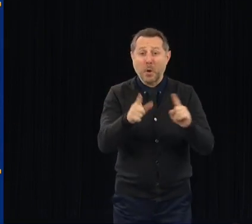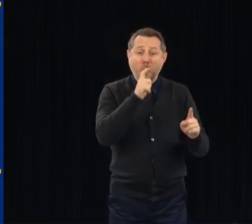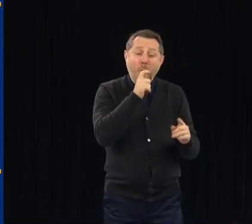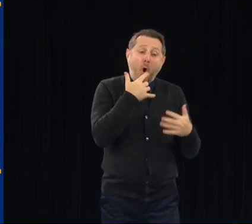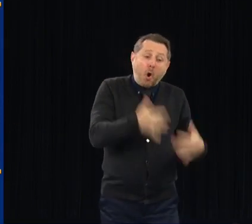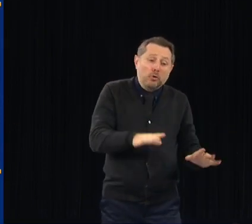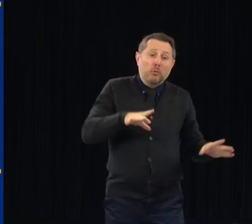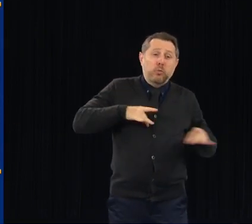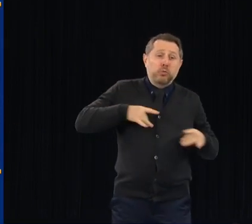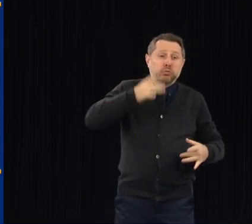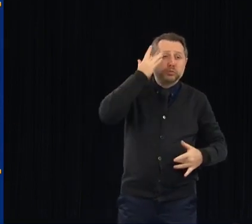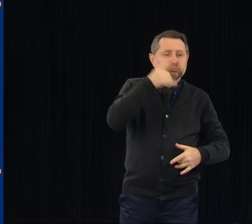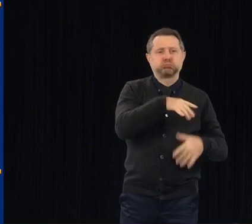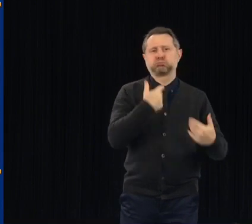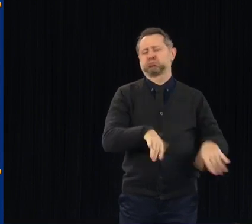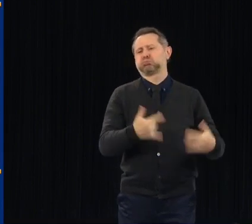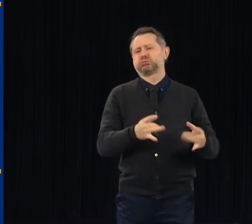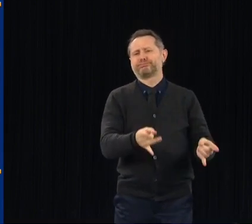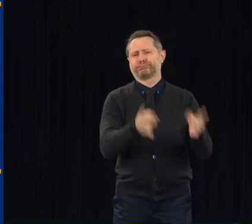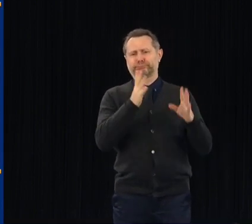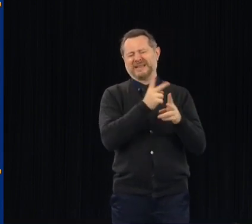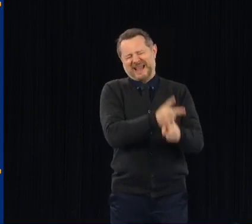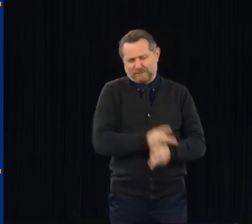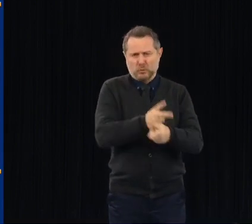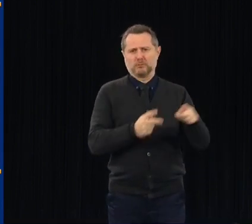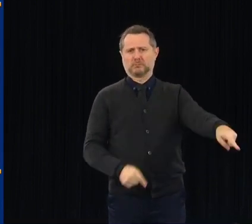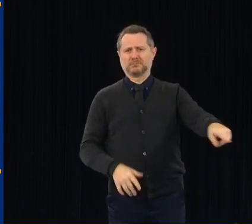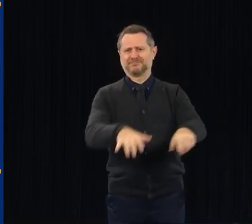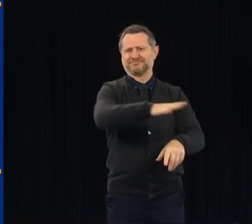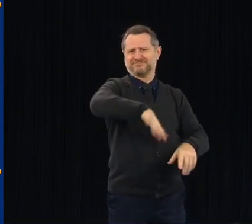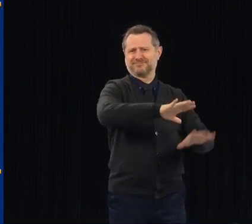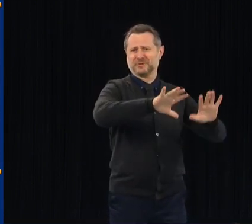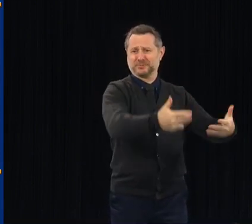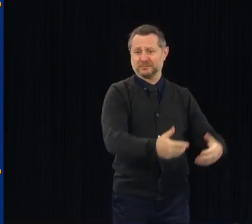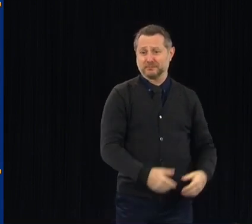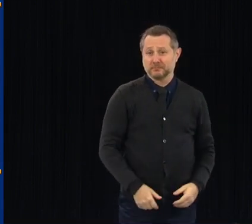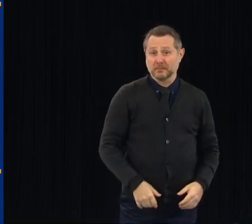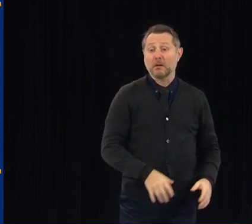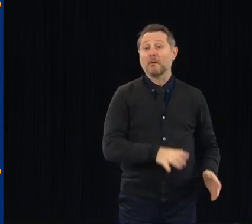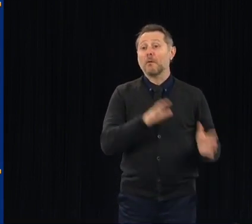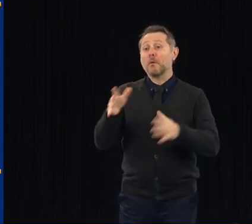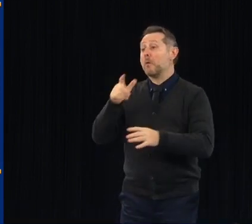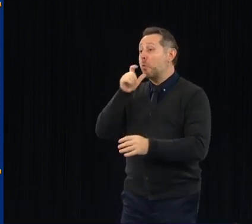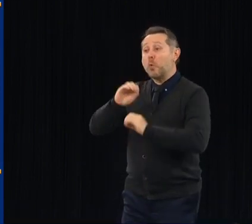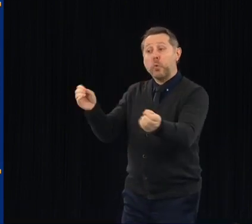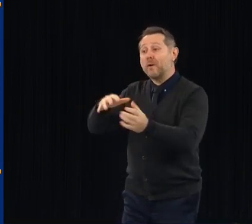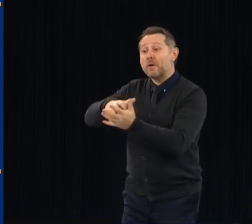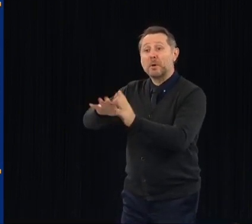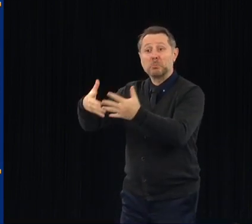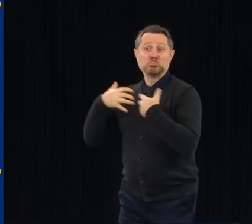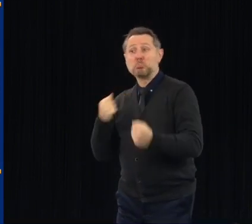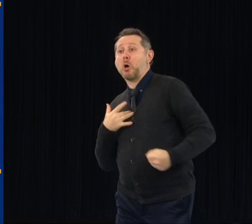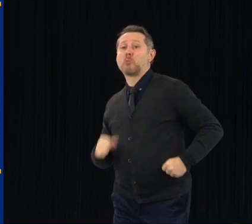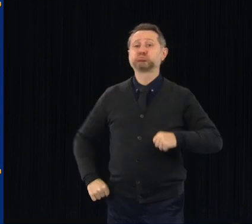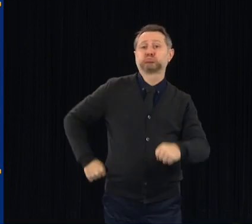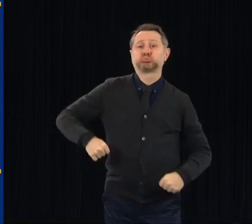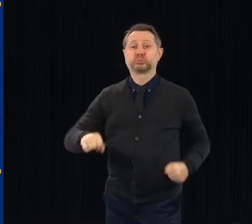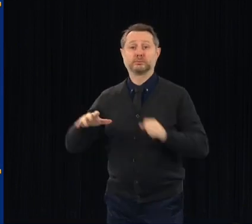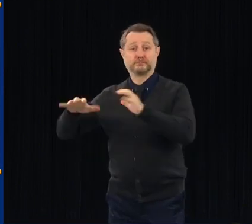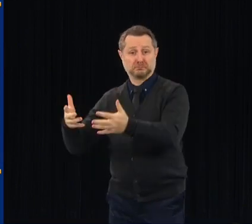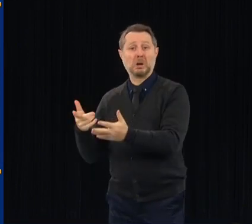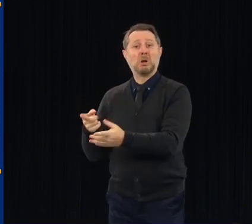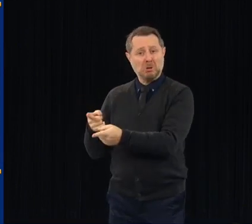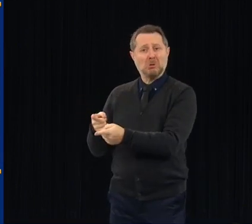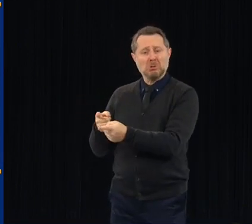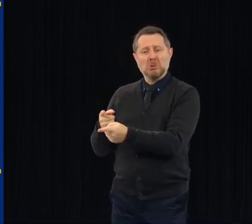very vulnerable population. If you're not in a part of that vulnerable population, then